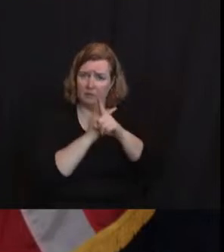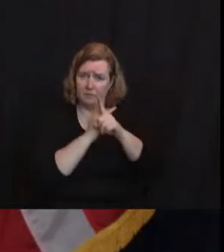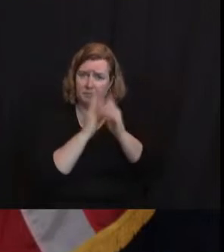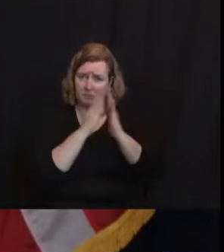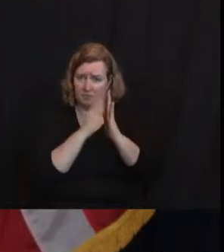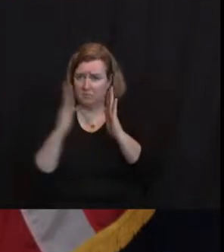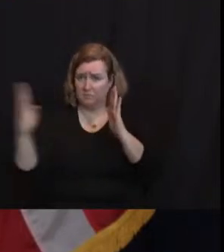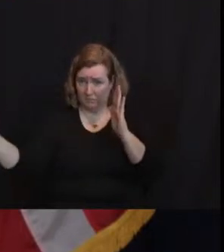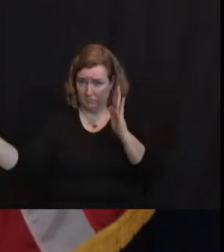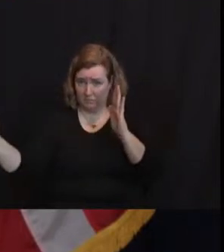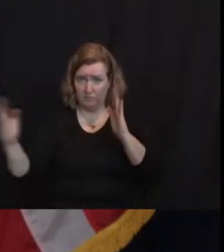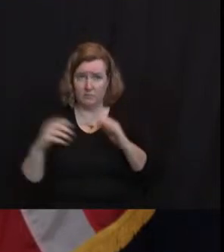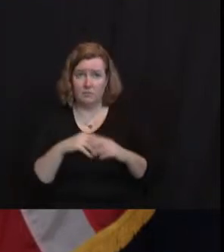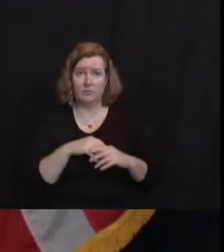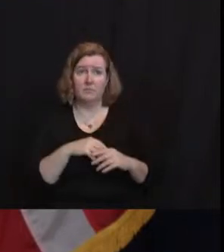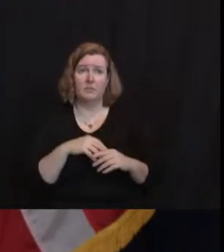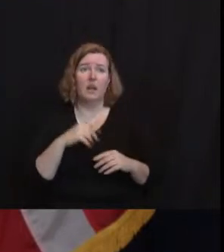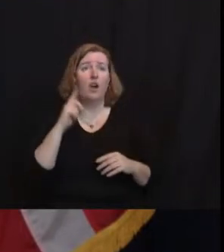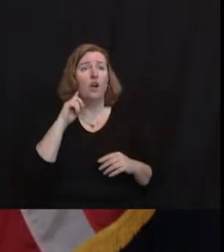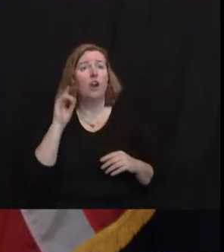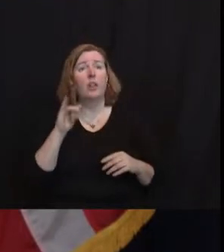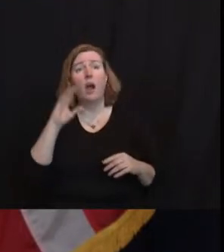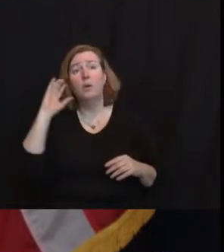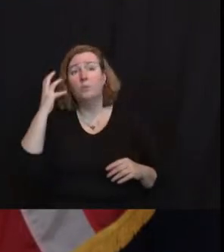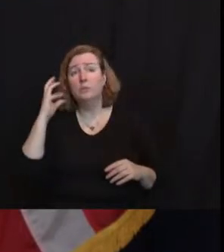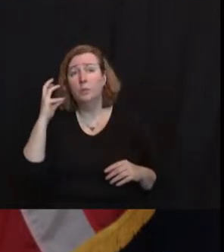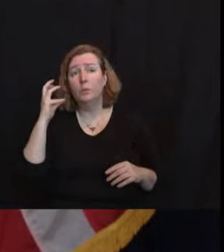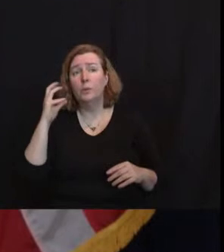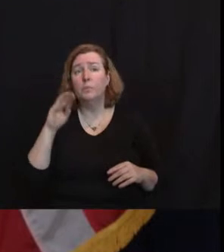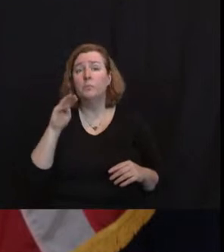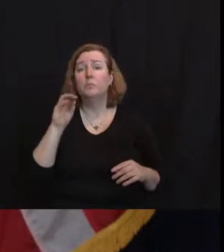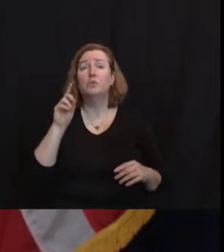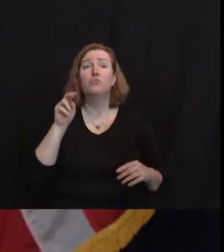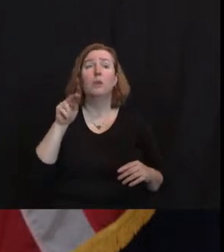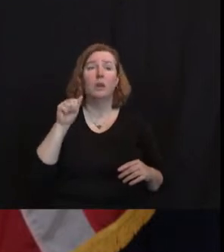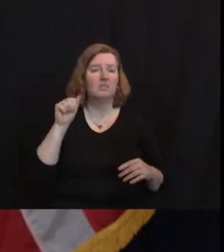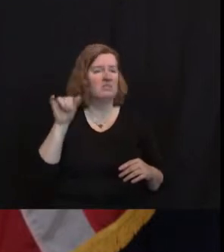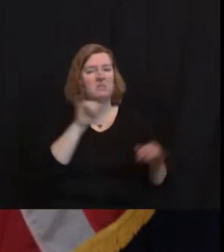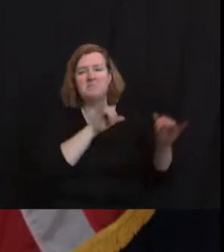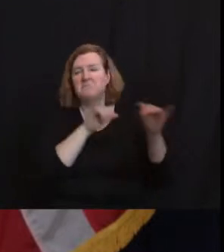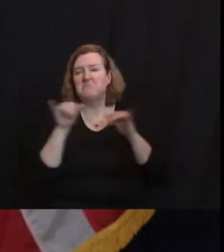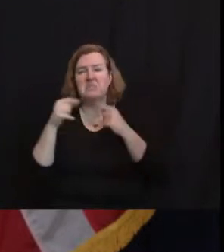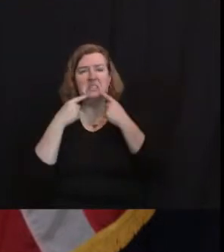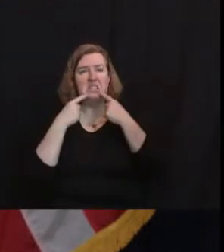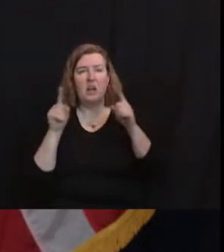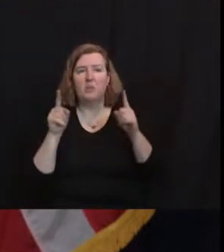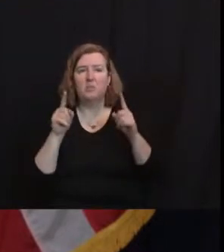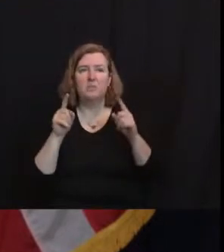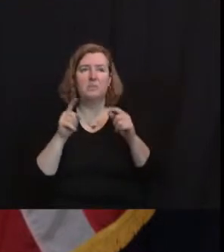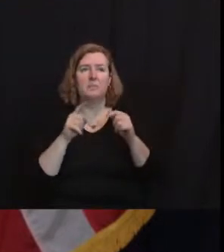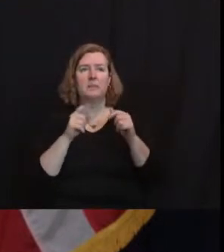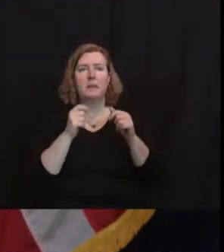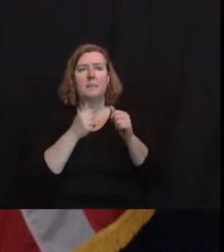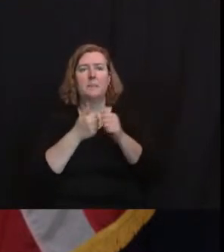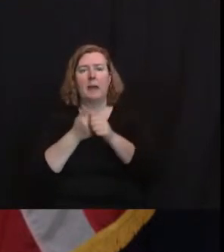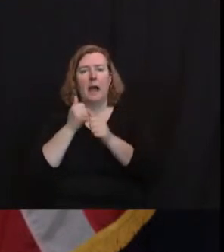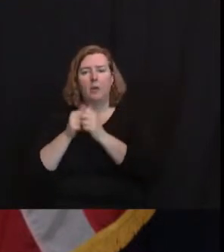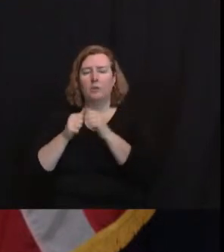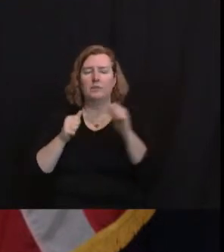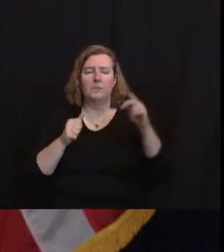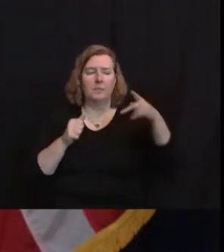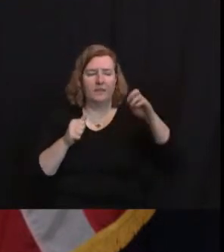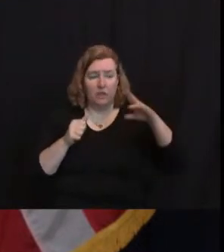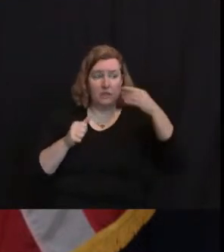And I did hear actually on the radio that Moderna also stated that because they were a little bit behind Pfizer, but I actually